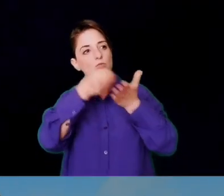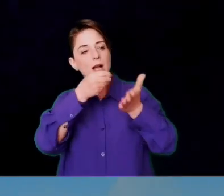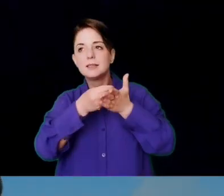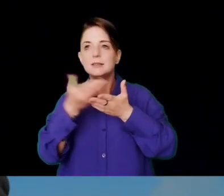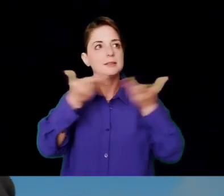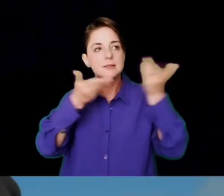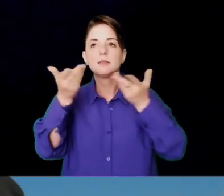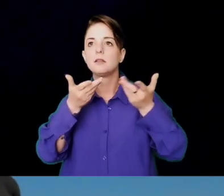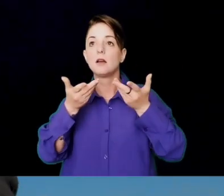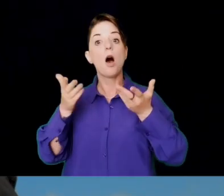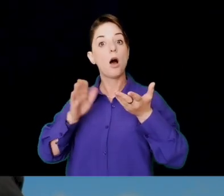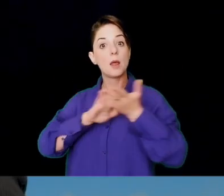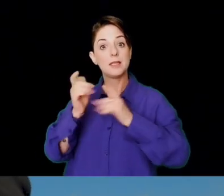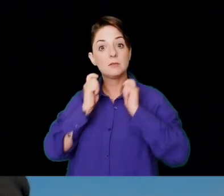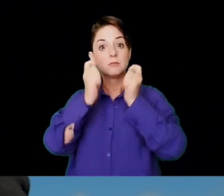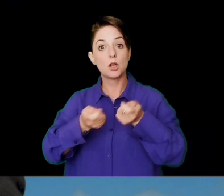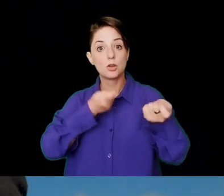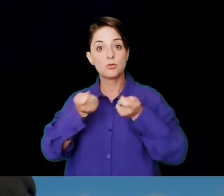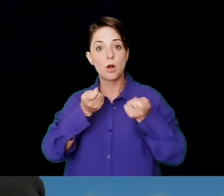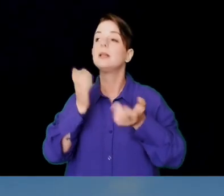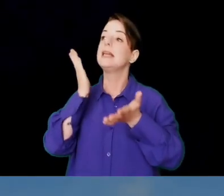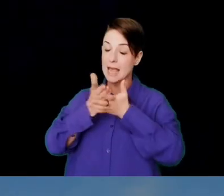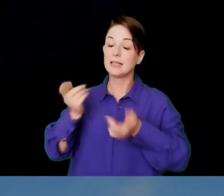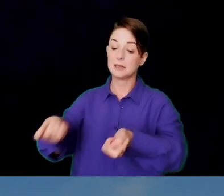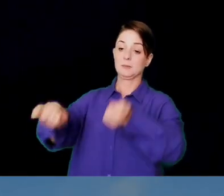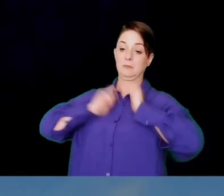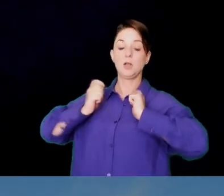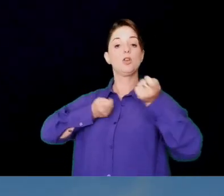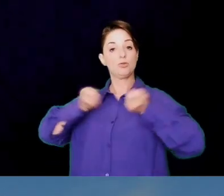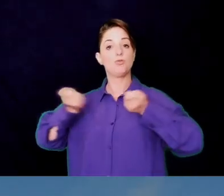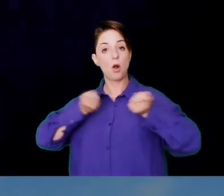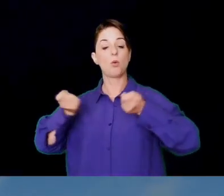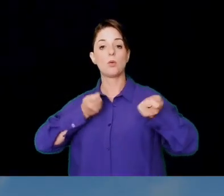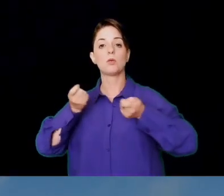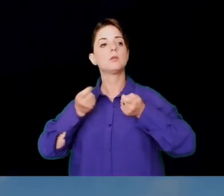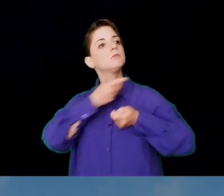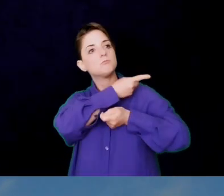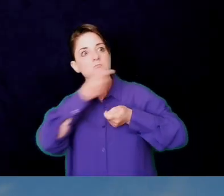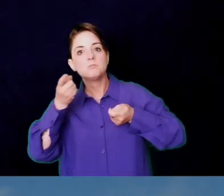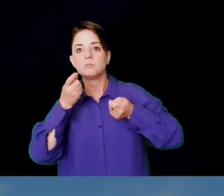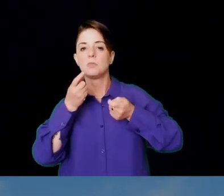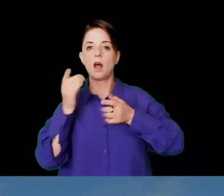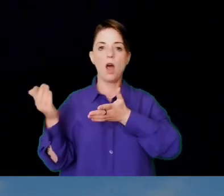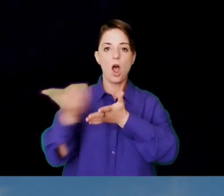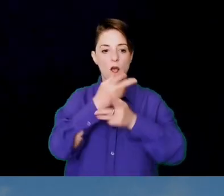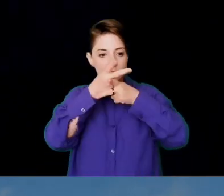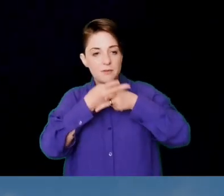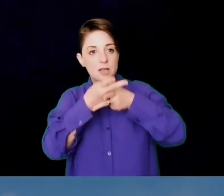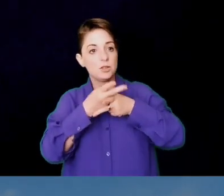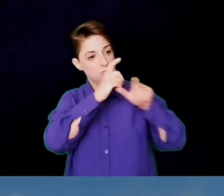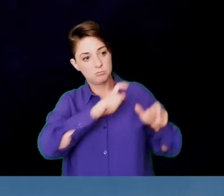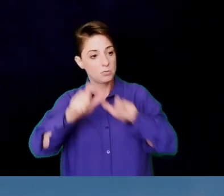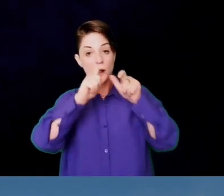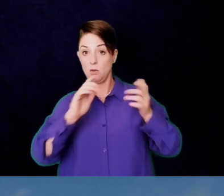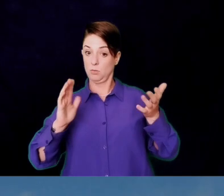back in control of what we're actually marketing. They've done the conservation and are continuing to do the conservation, and we're very